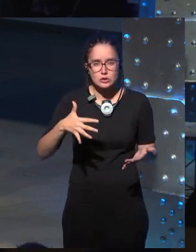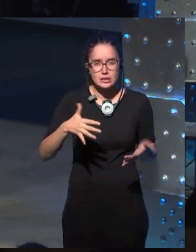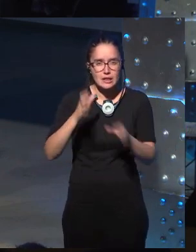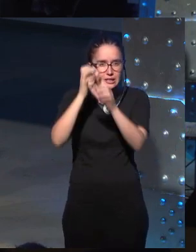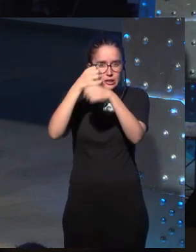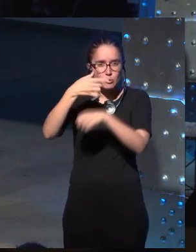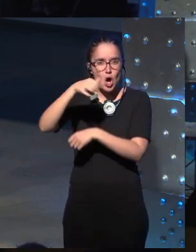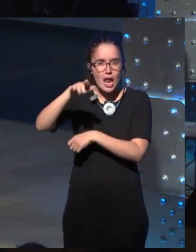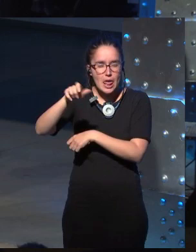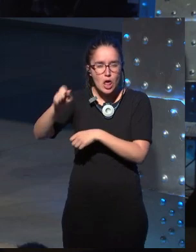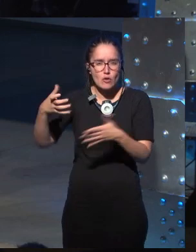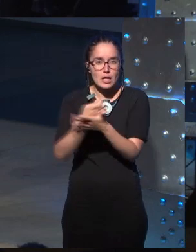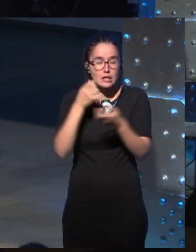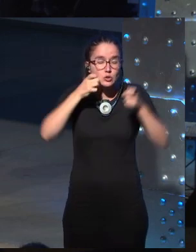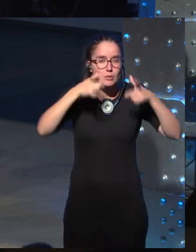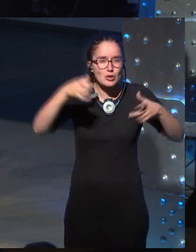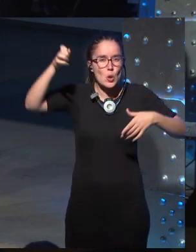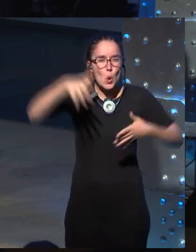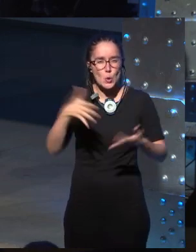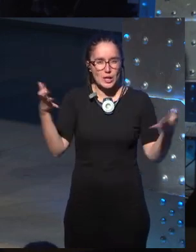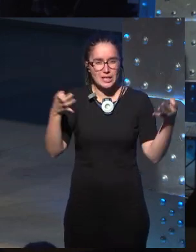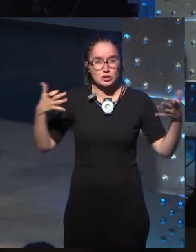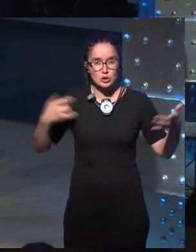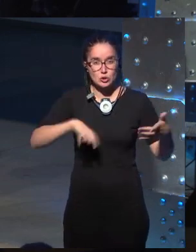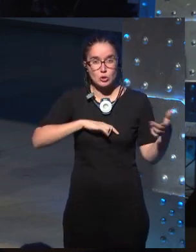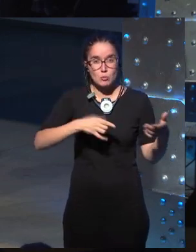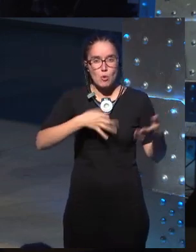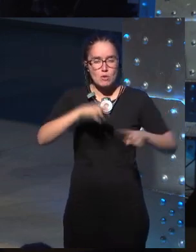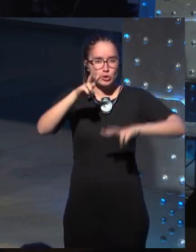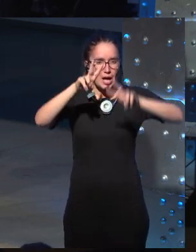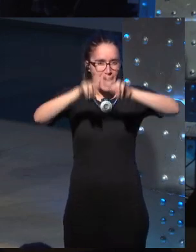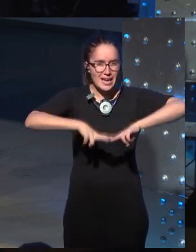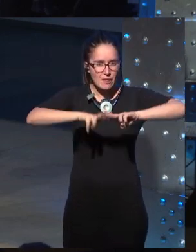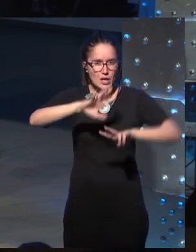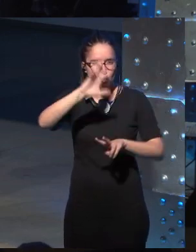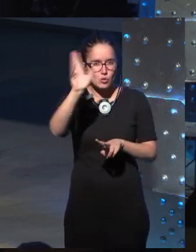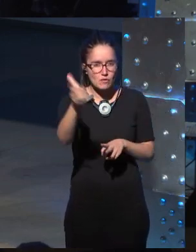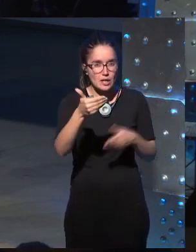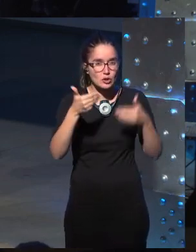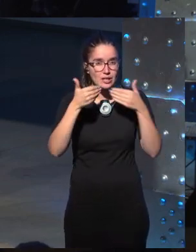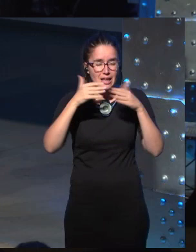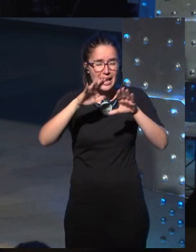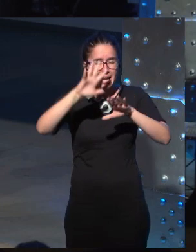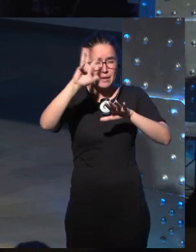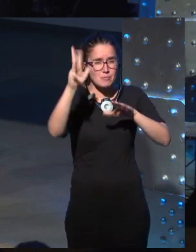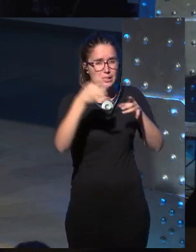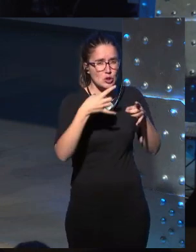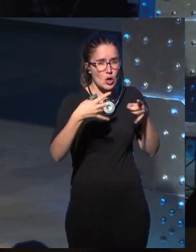is. And so we could look at the universe through the whole spectrum of electromagnetic waves, light, let's